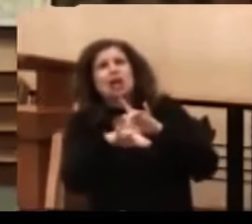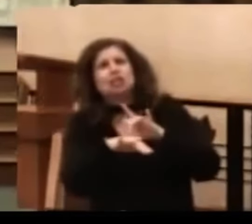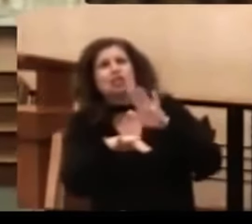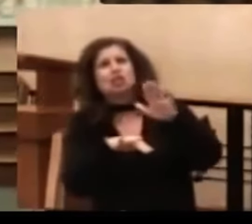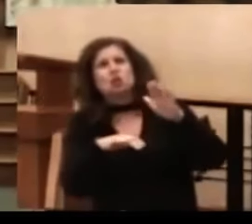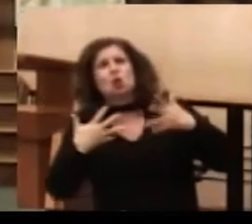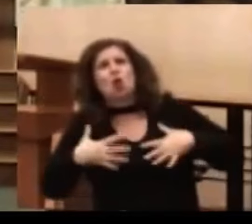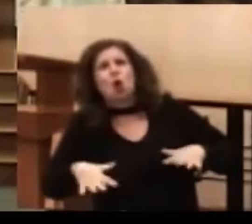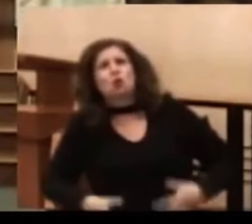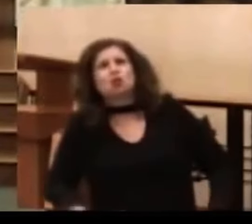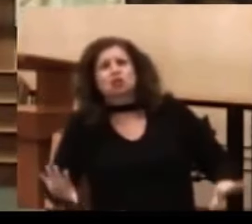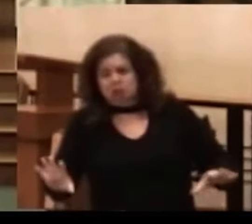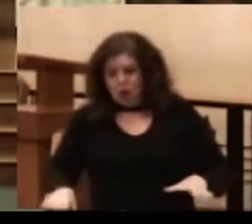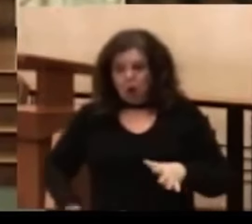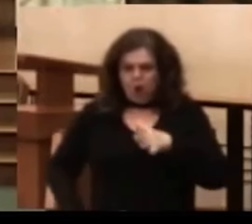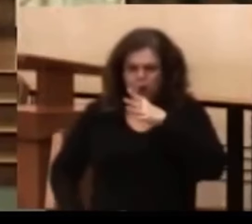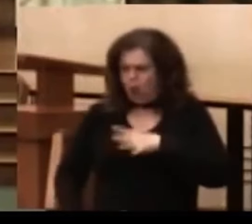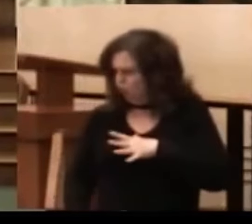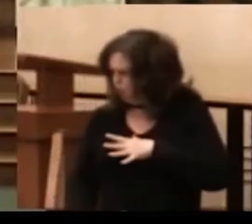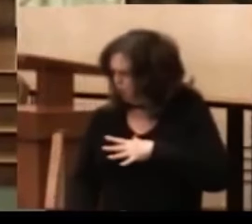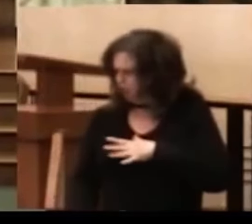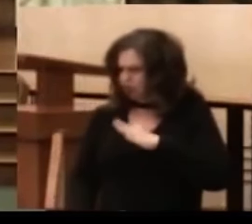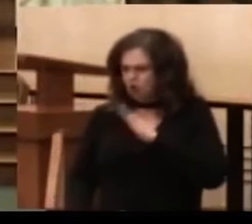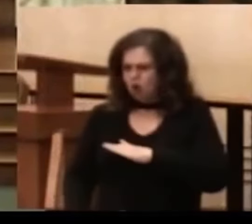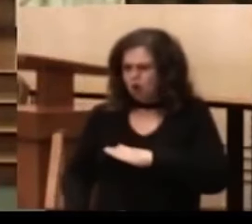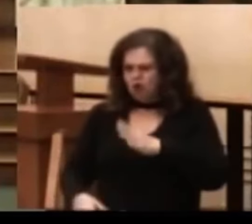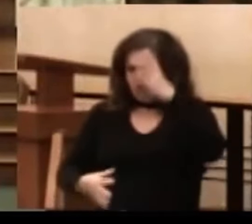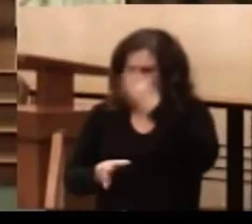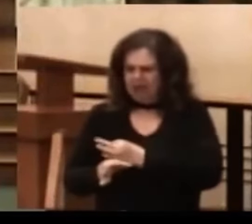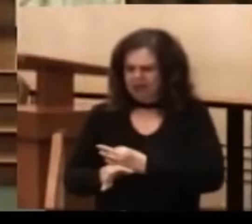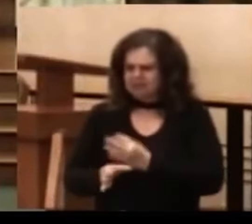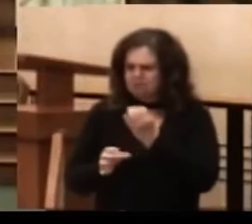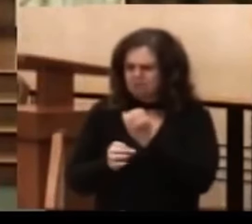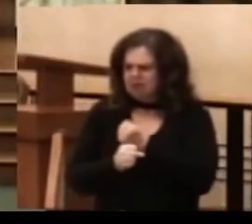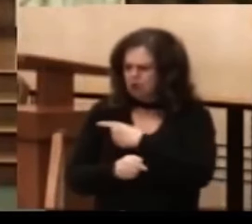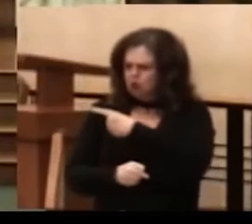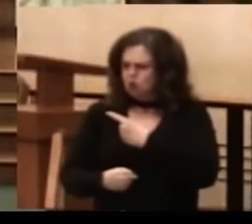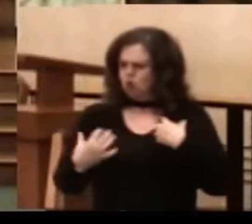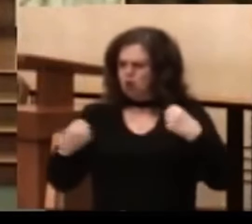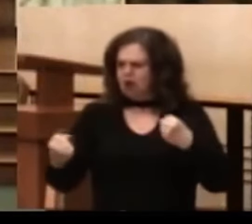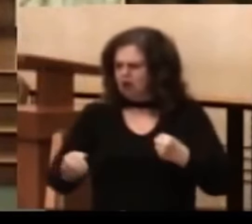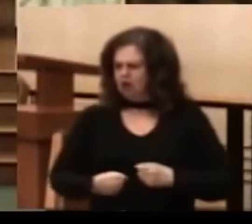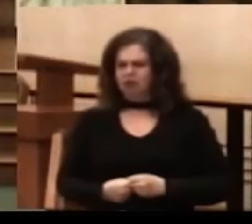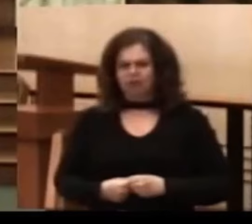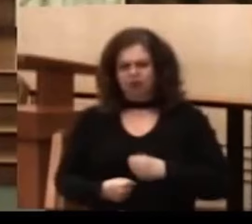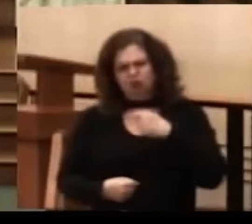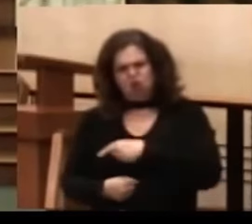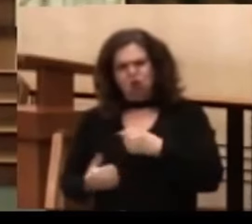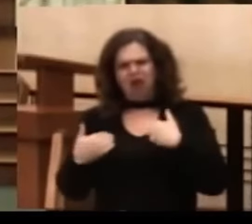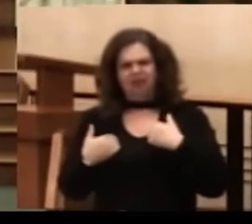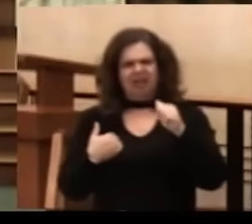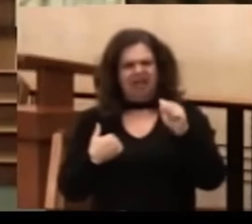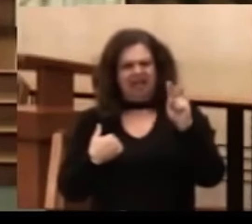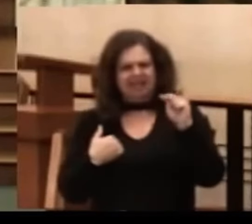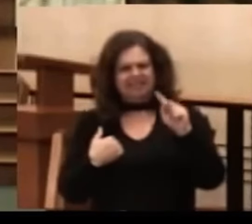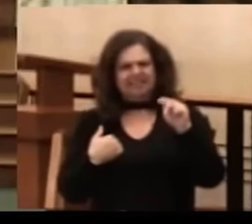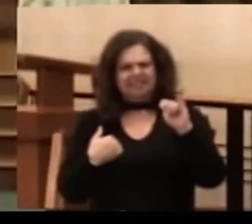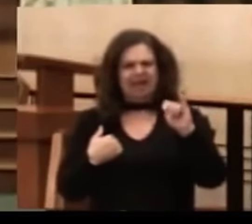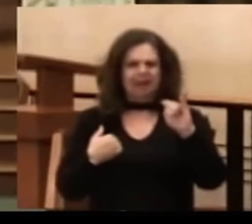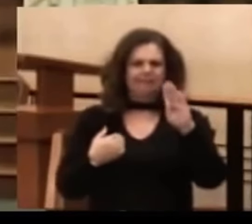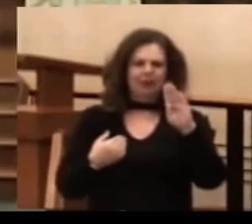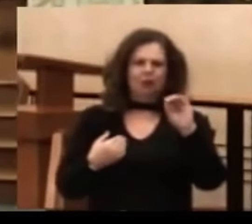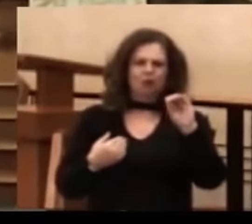garment. Jesus said, woman, your faith has made you well. Now you got the antibodies. Take that